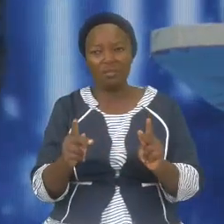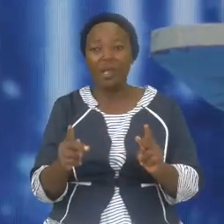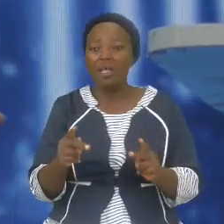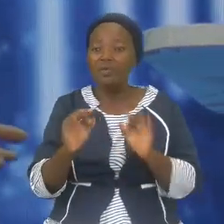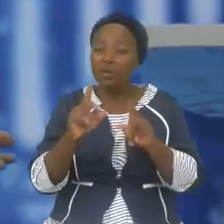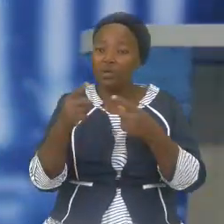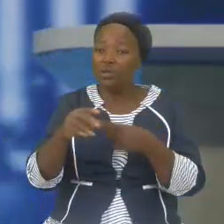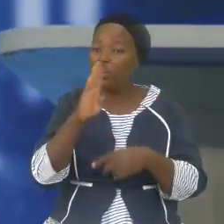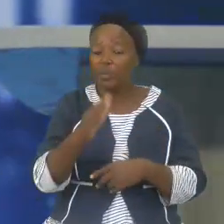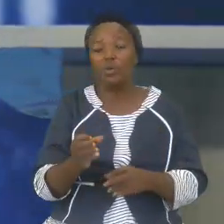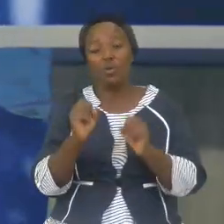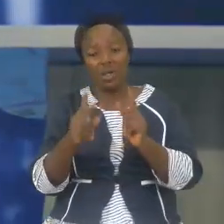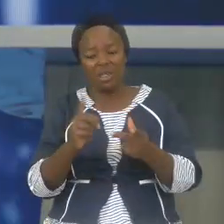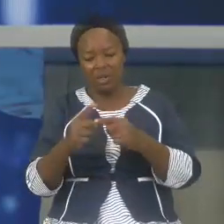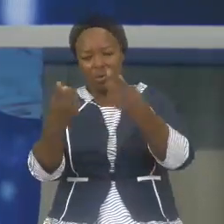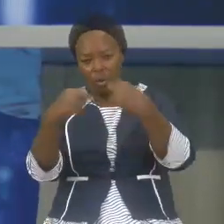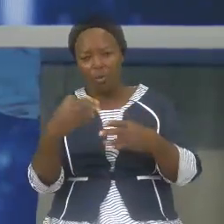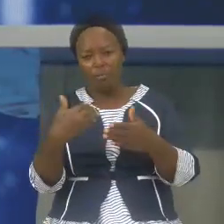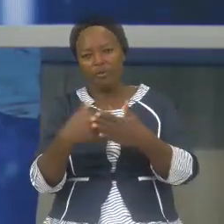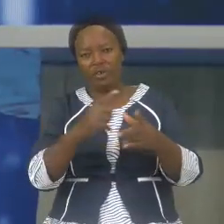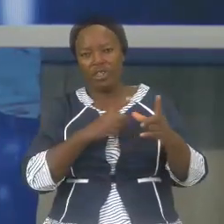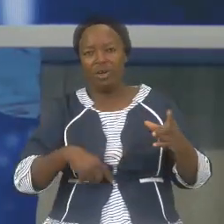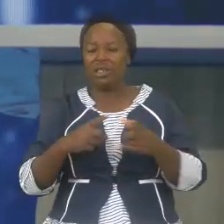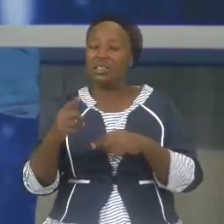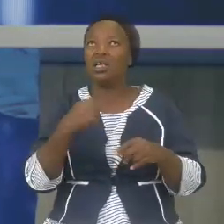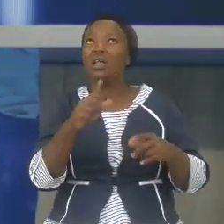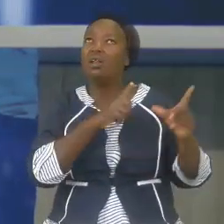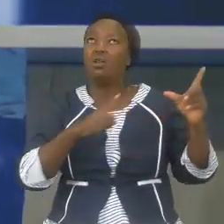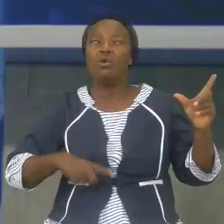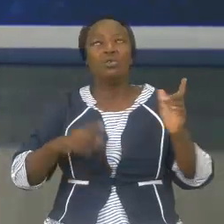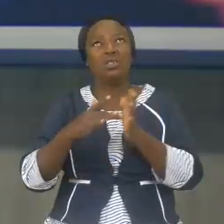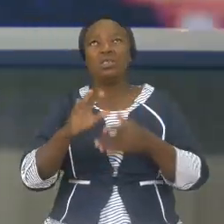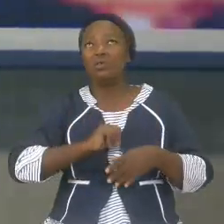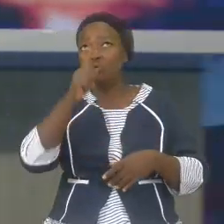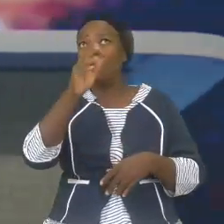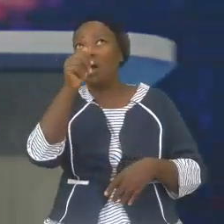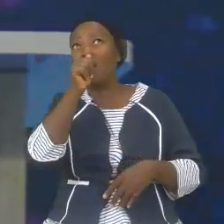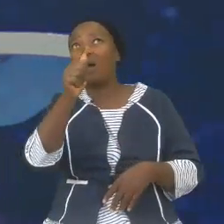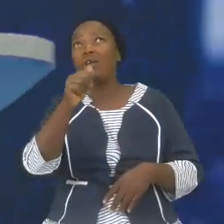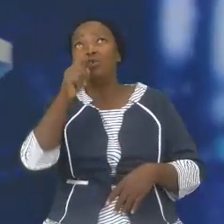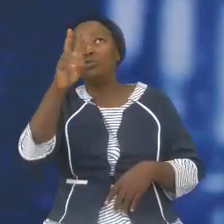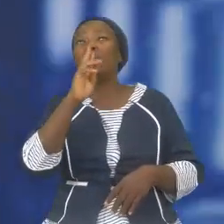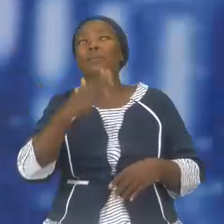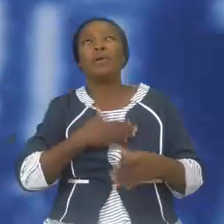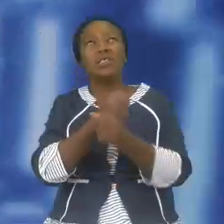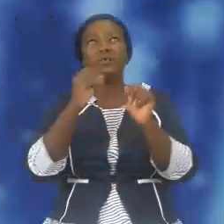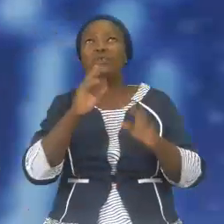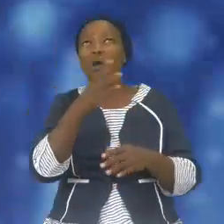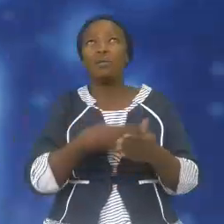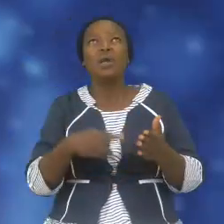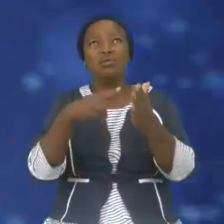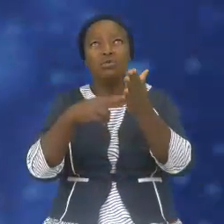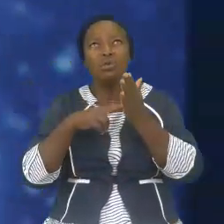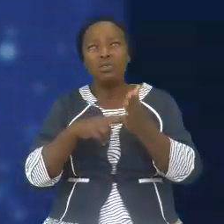all right, come before the Lord and say, Jesus, you're my Savior. Jesus, you're my substitute. I know you died